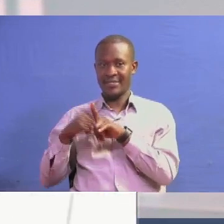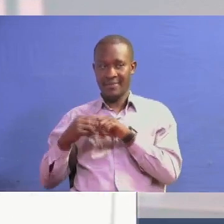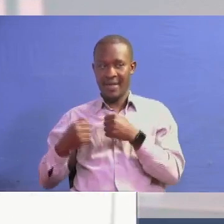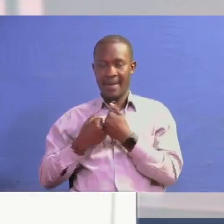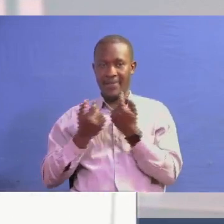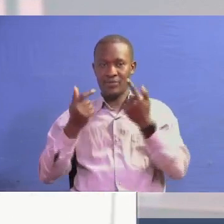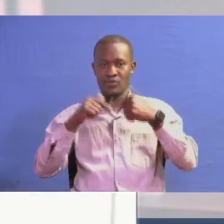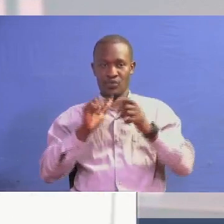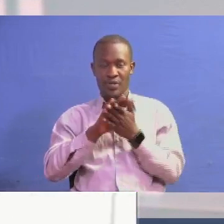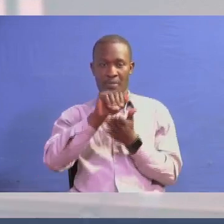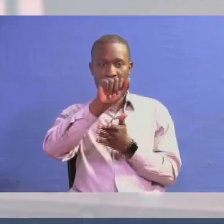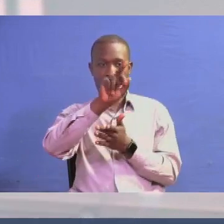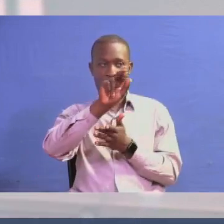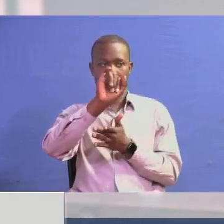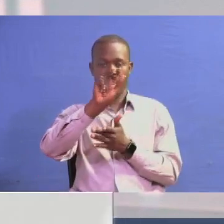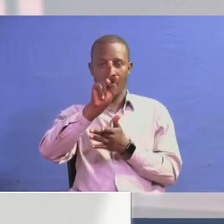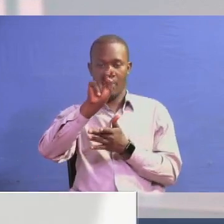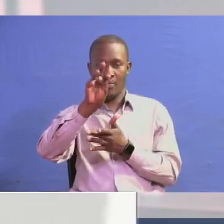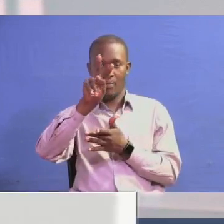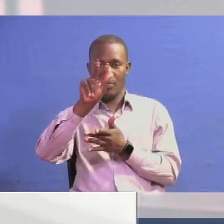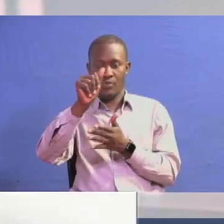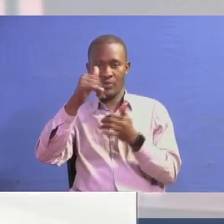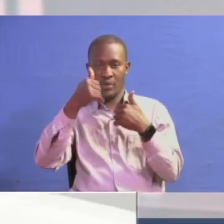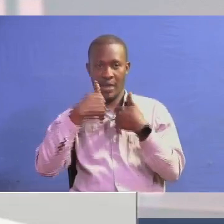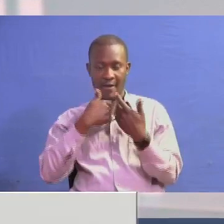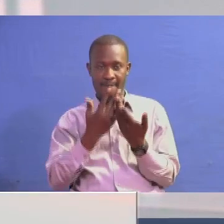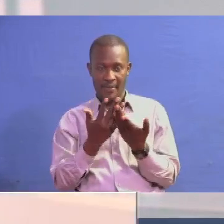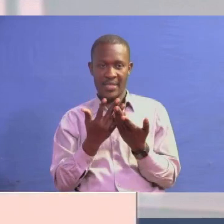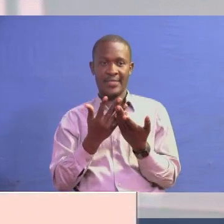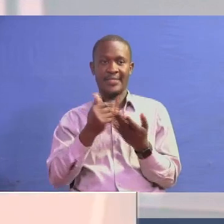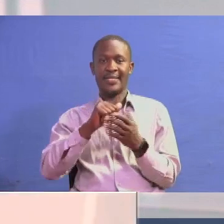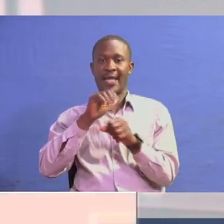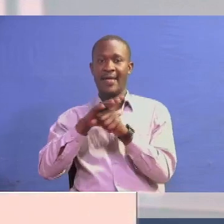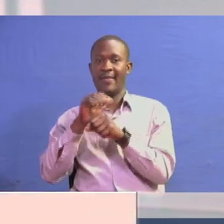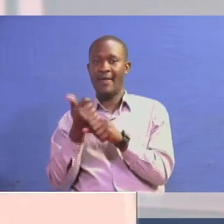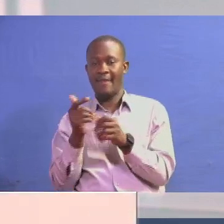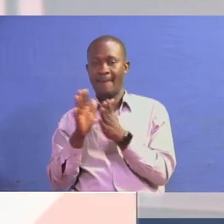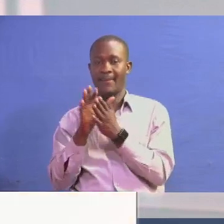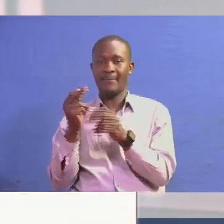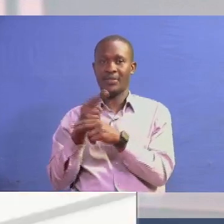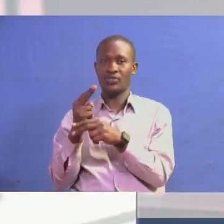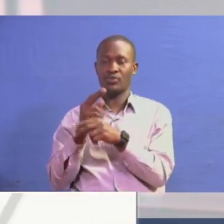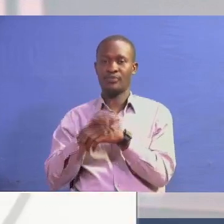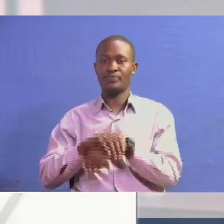today, Mourinho's side AS Roma will face Feyenoord among other matches of the knockout